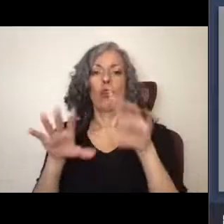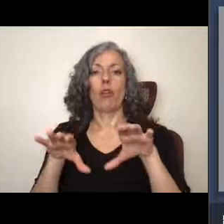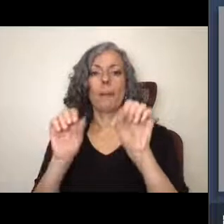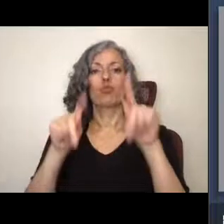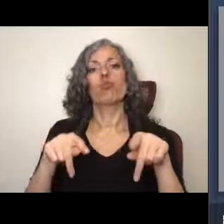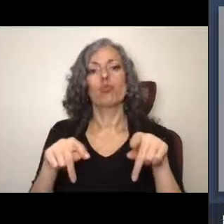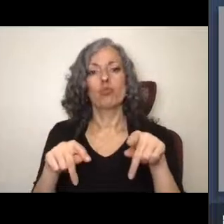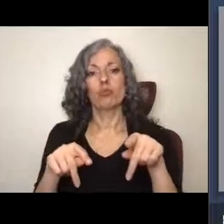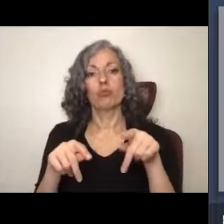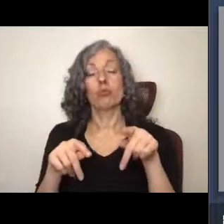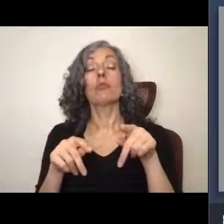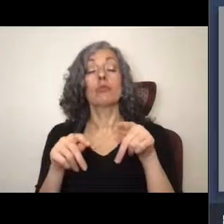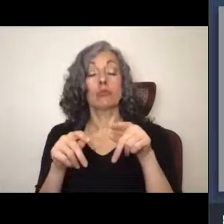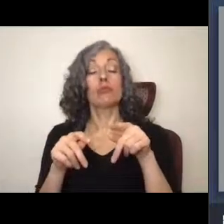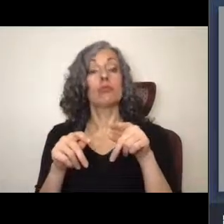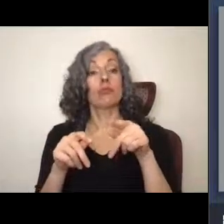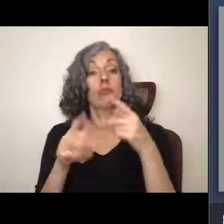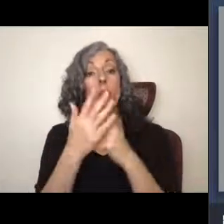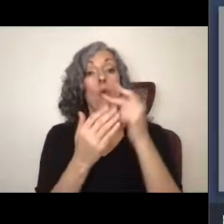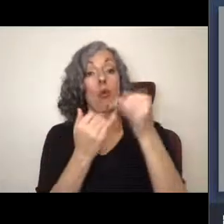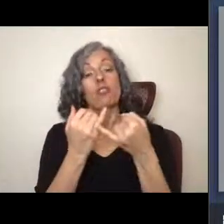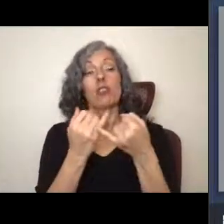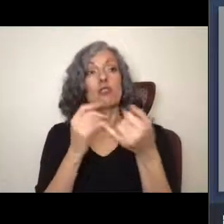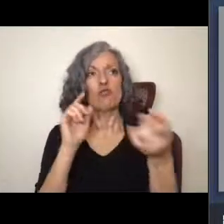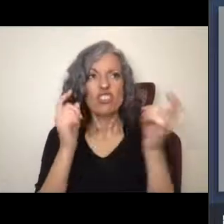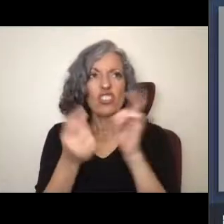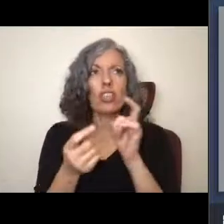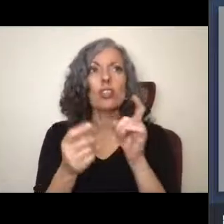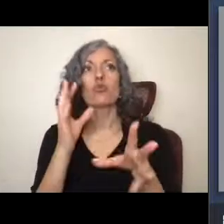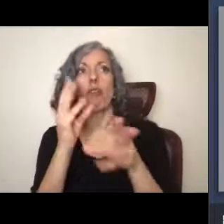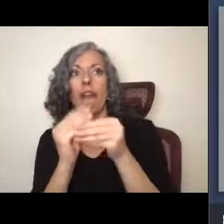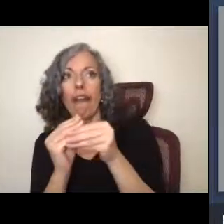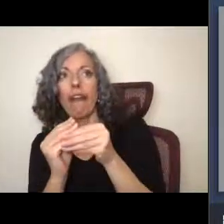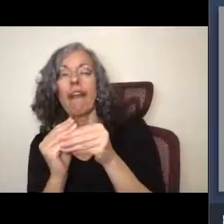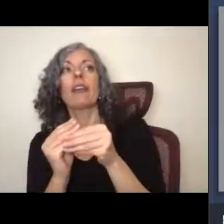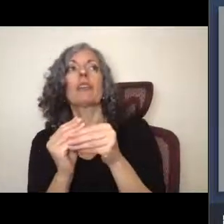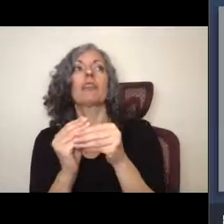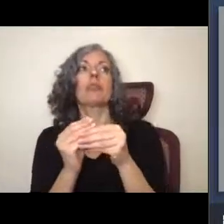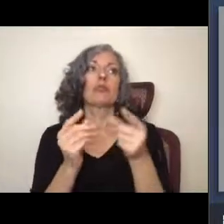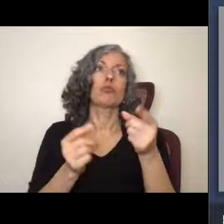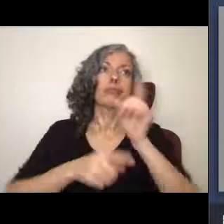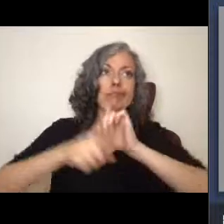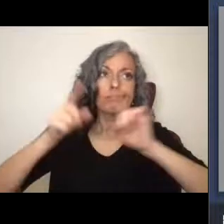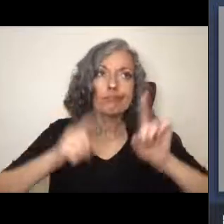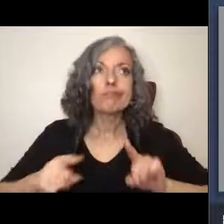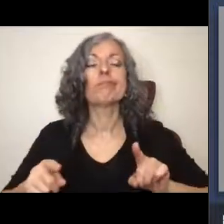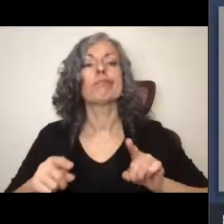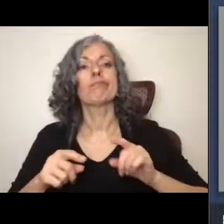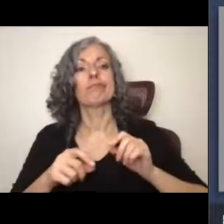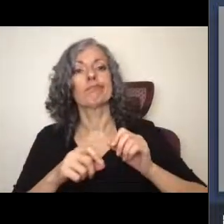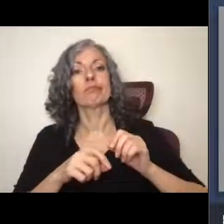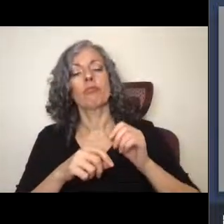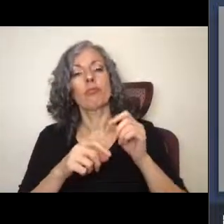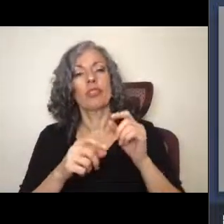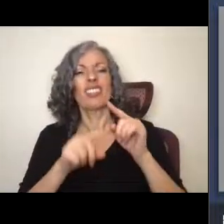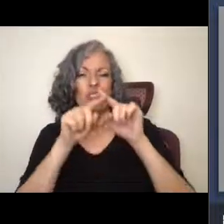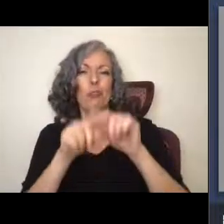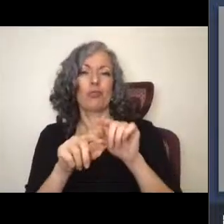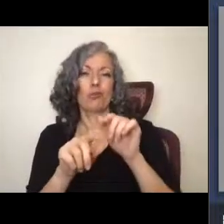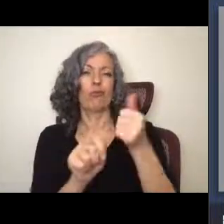to evolve projects, to change scopes of projects, to add components of projects, to mitigate projects depending on the